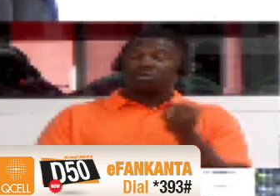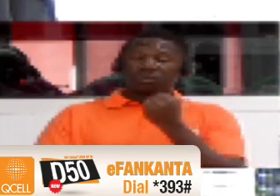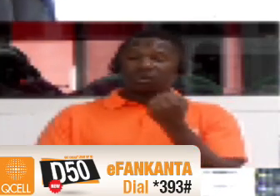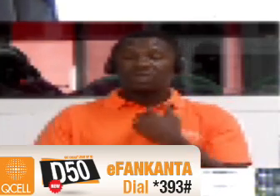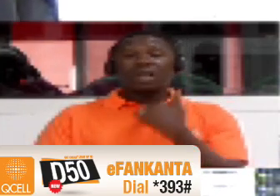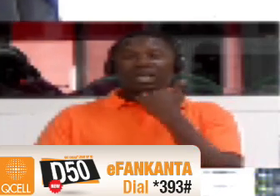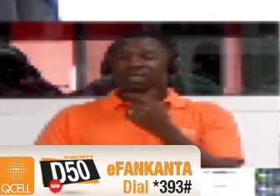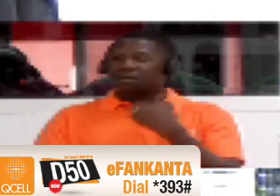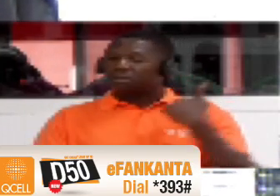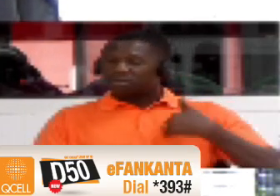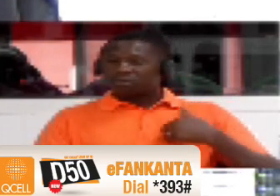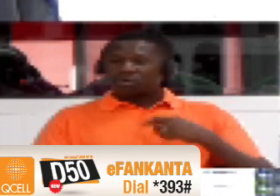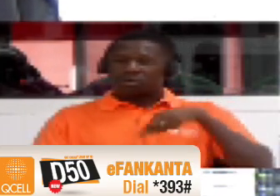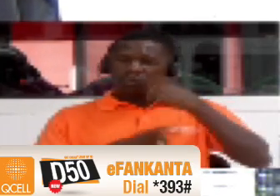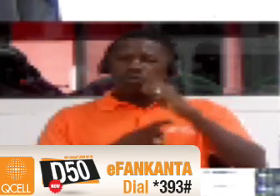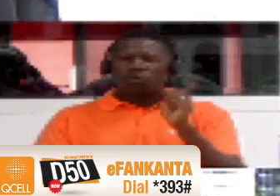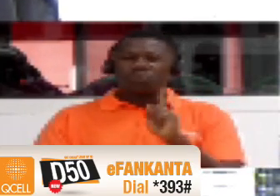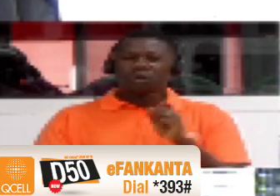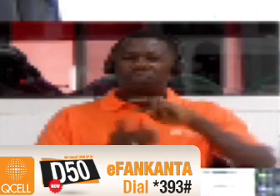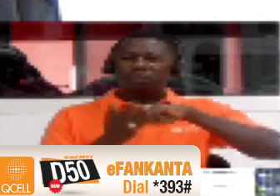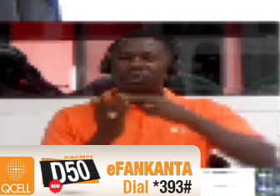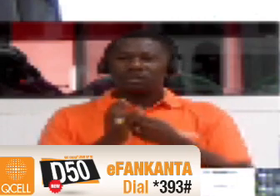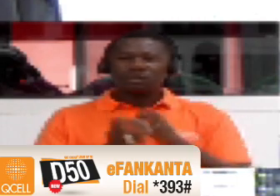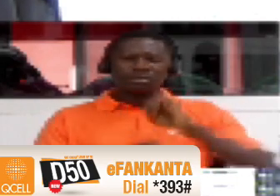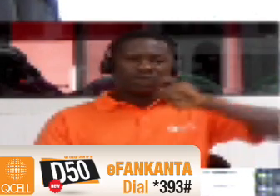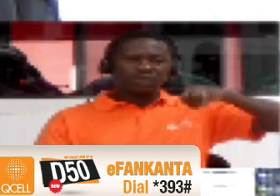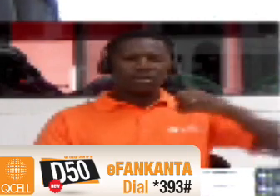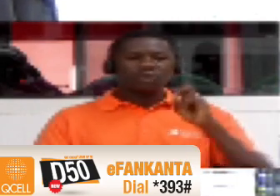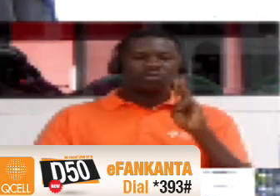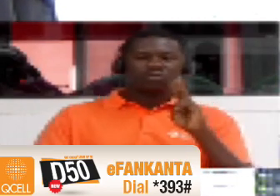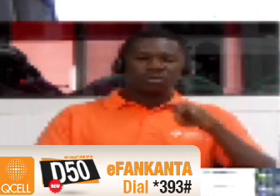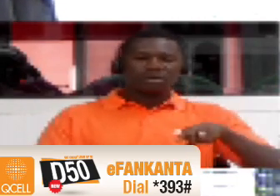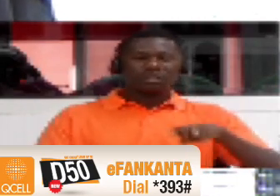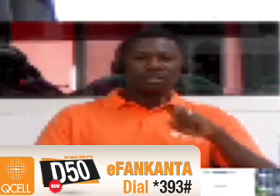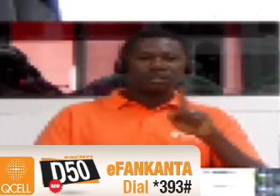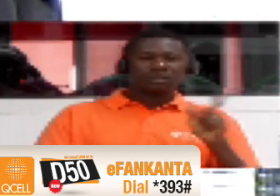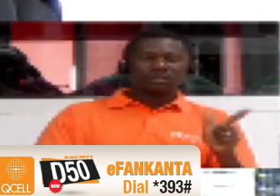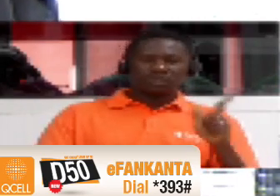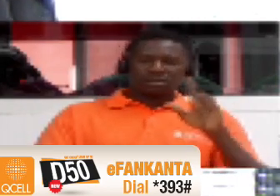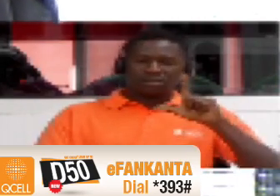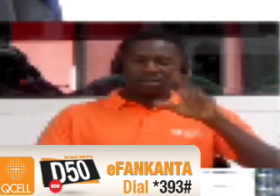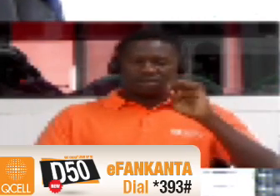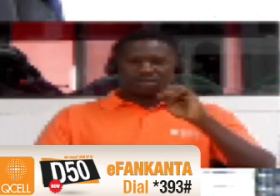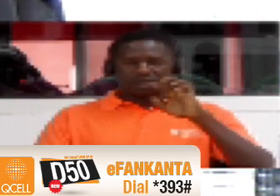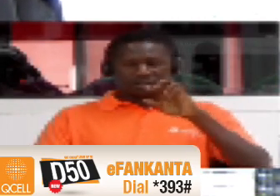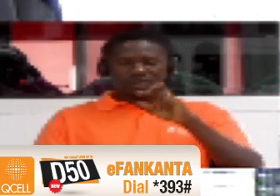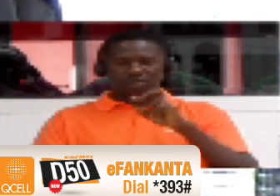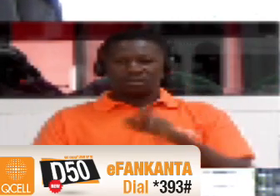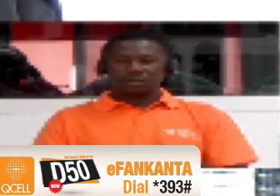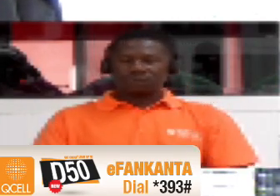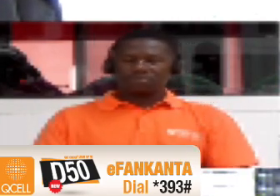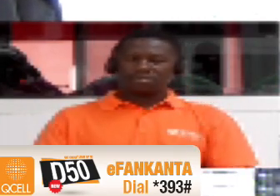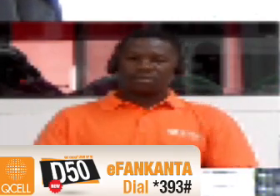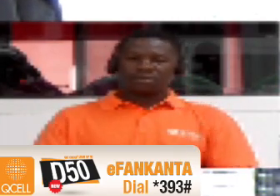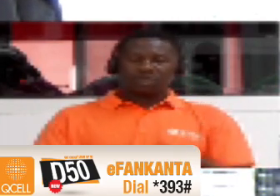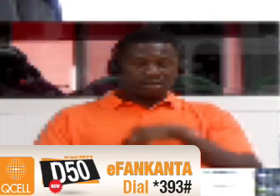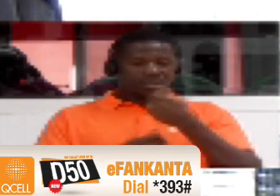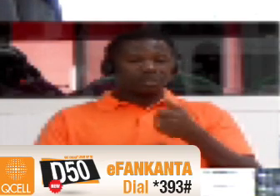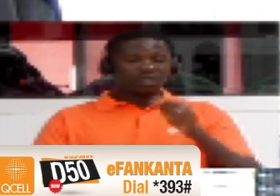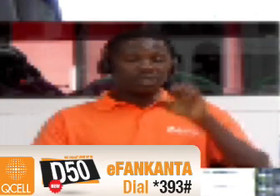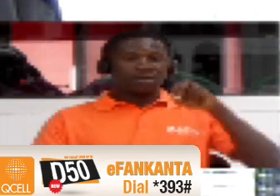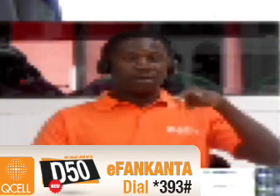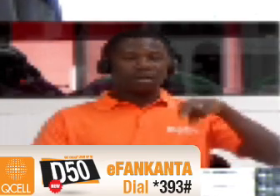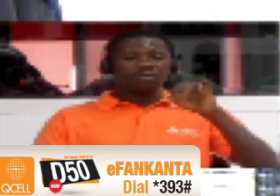Because I inquired to find out what jongla was. Nyabale nene ko nyeko ye course leke. And Nyabale said to me that they